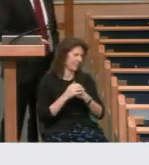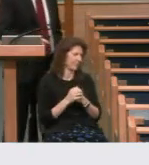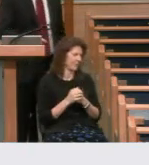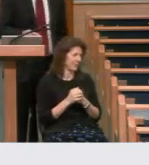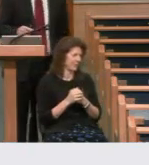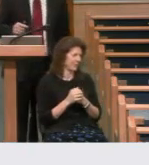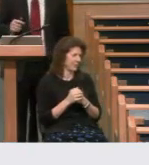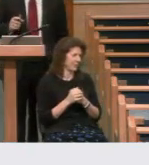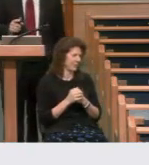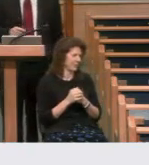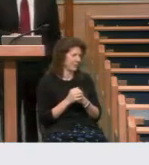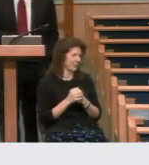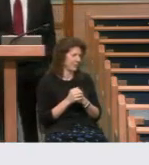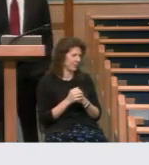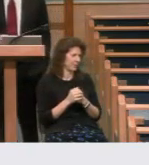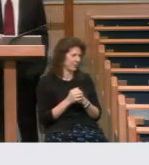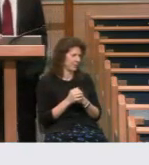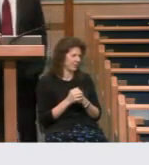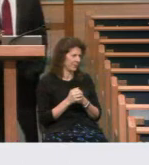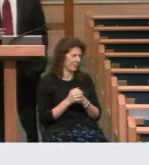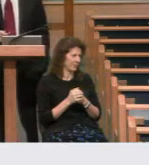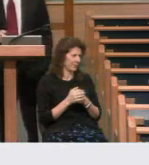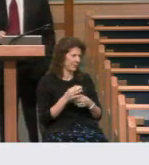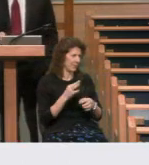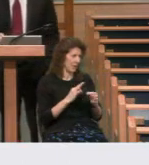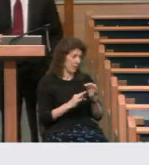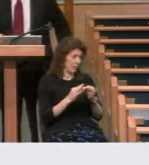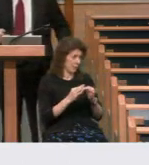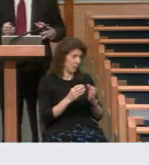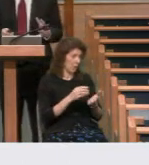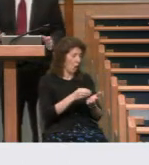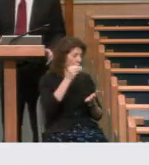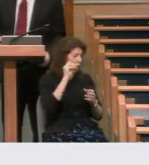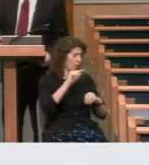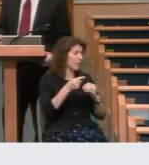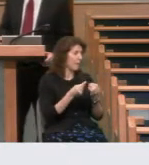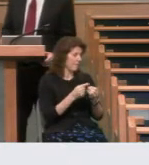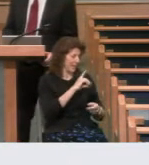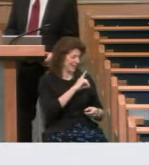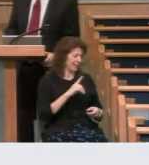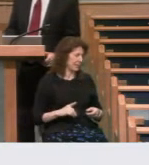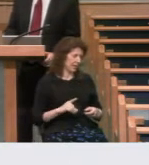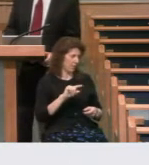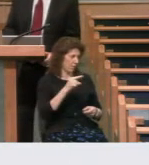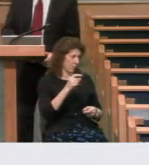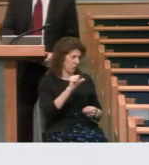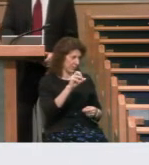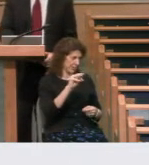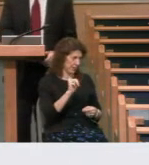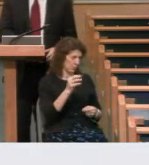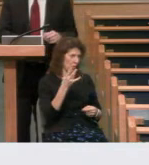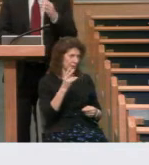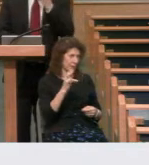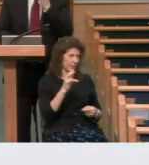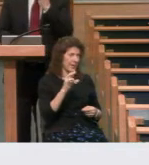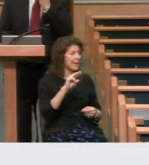of trouble. And so in this situation, we learn a lot about David here in 1 Samuel 17. In